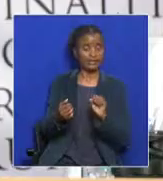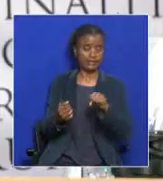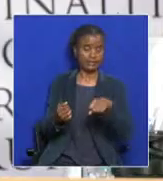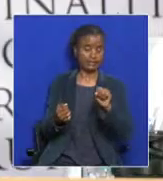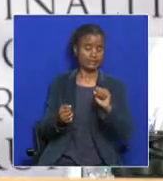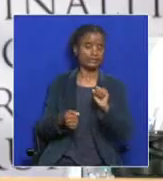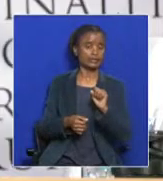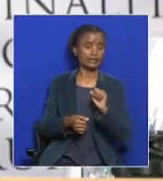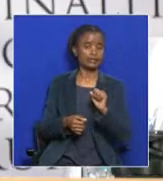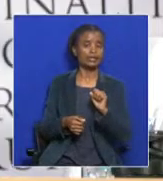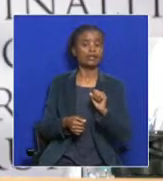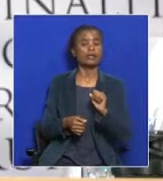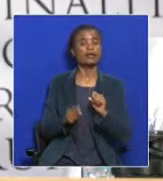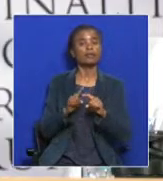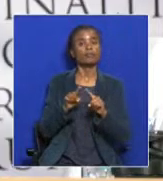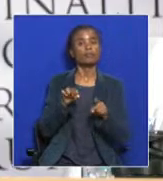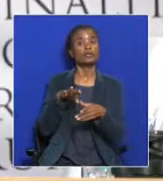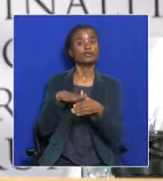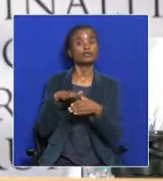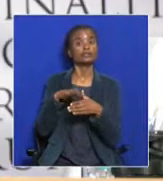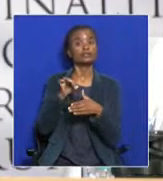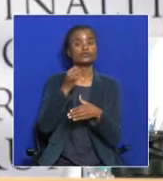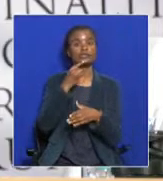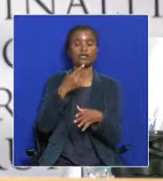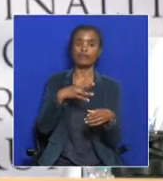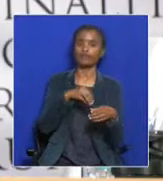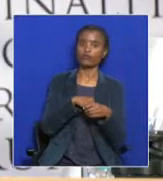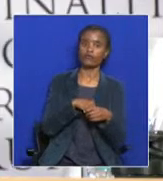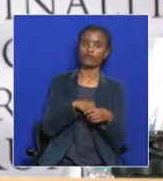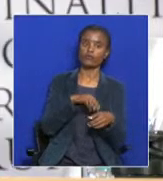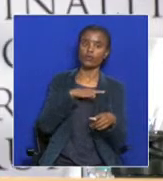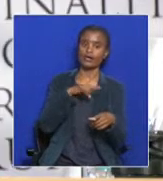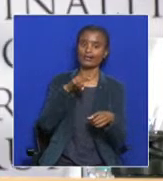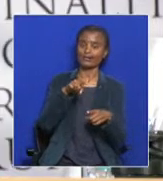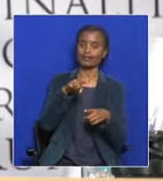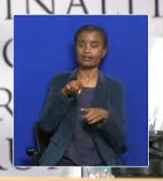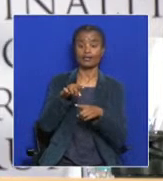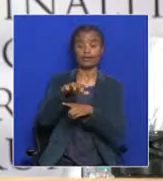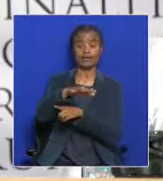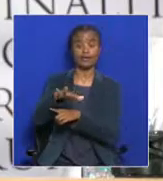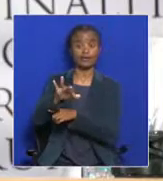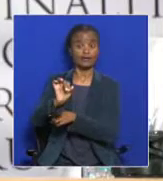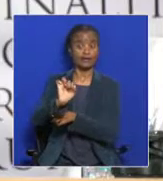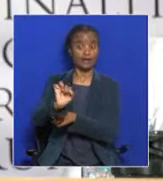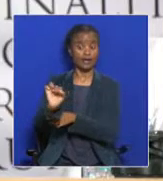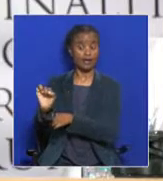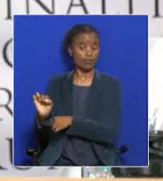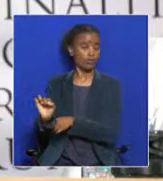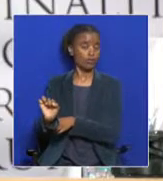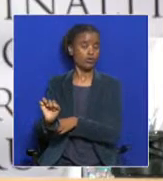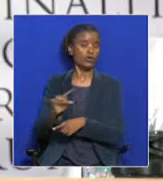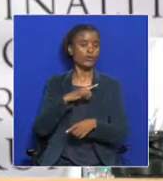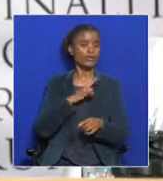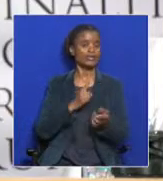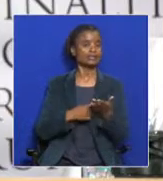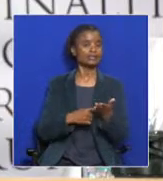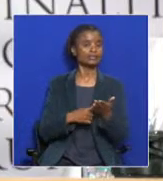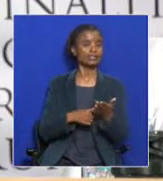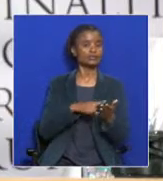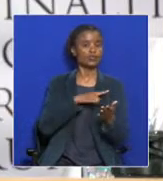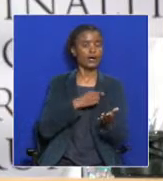your reasoning, then they must not come into play because we are not in their jurisdictions. They were discussed because they were available